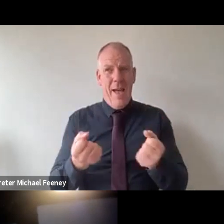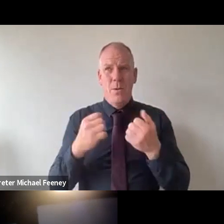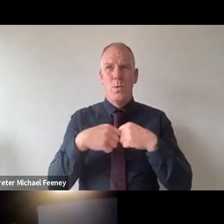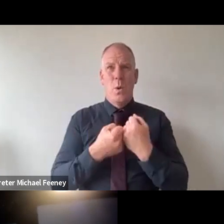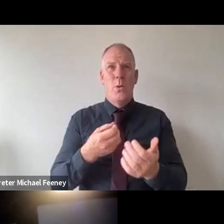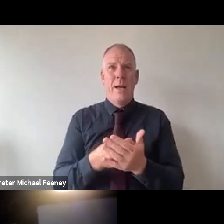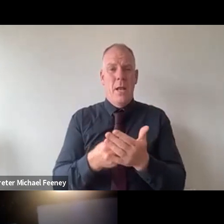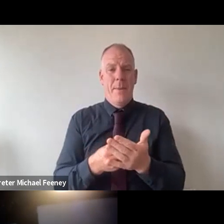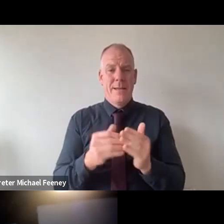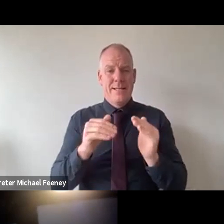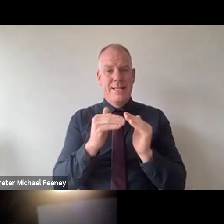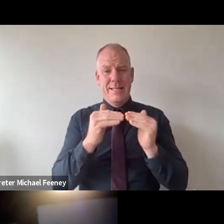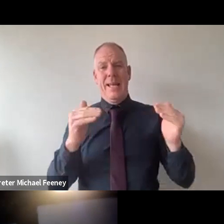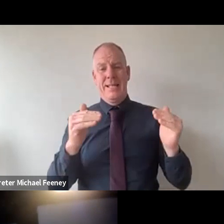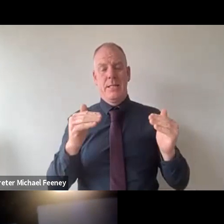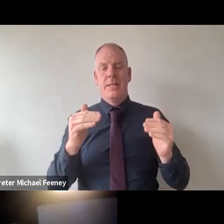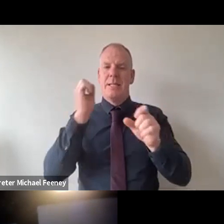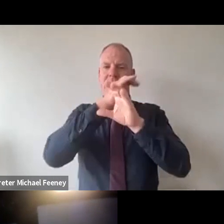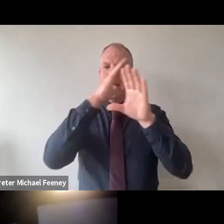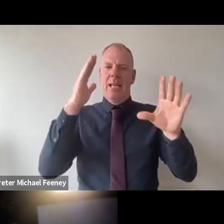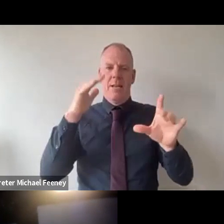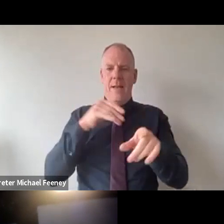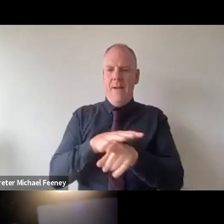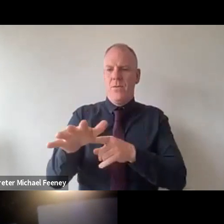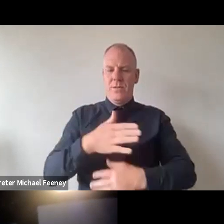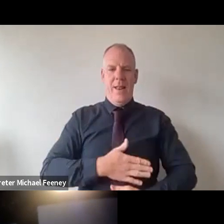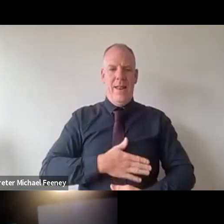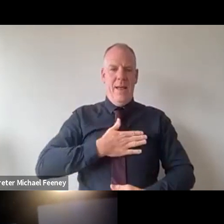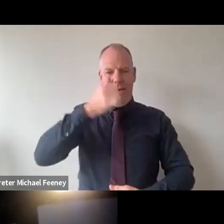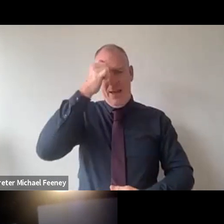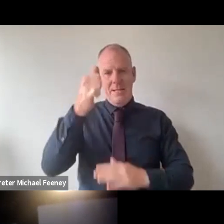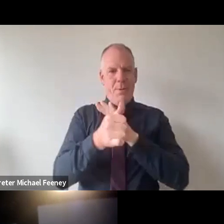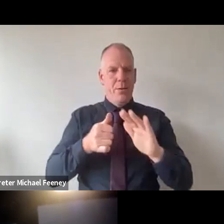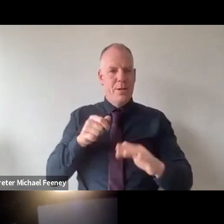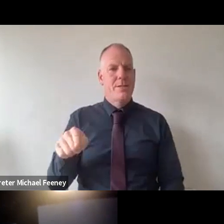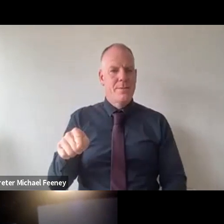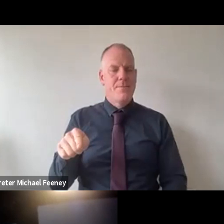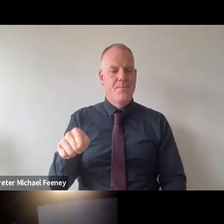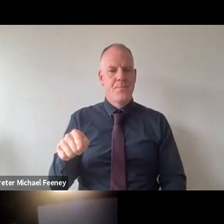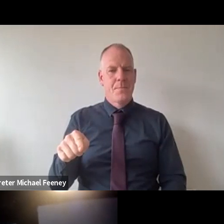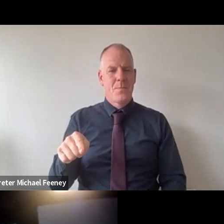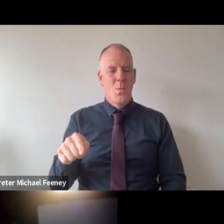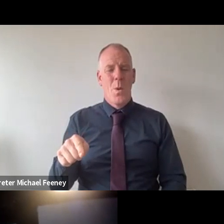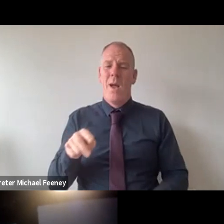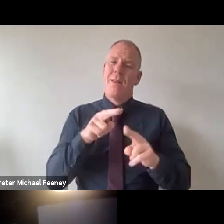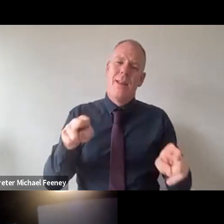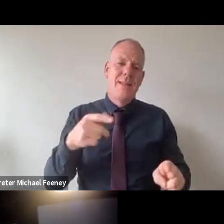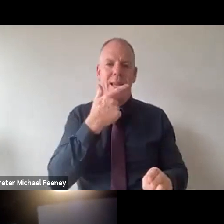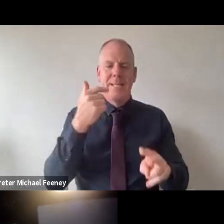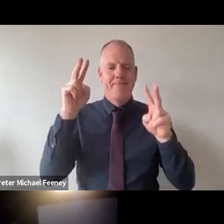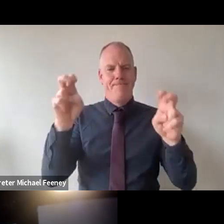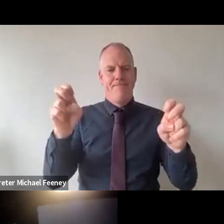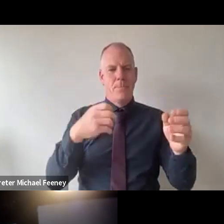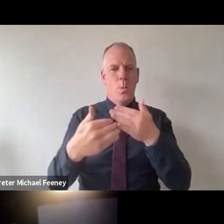and this clearly has an impact on their lived experiences. And we know that it might not be easy to define